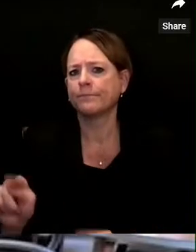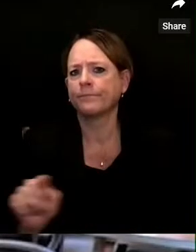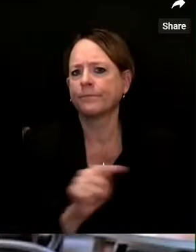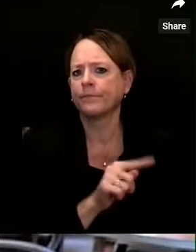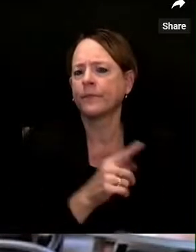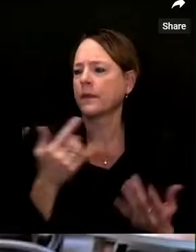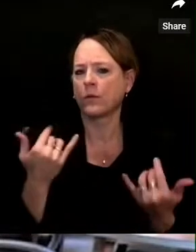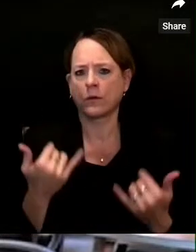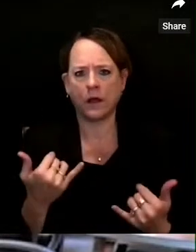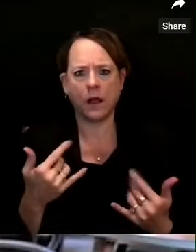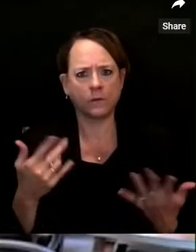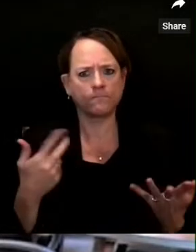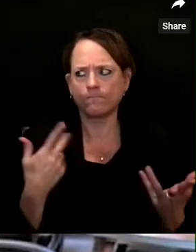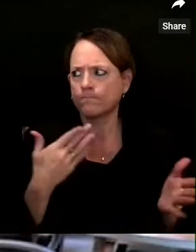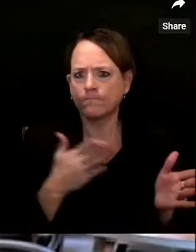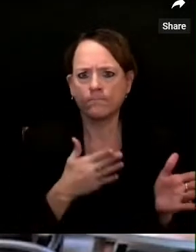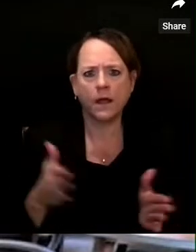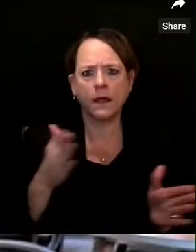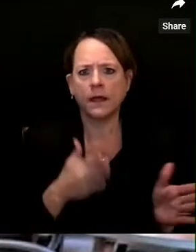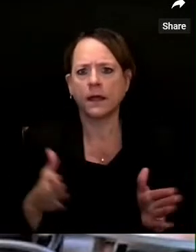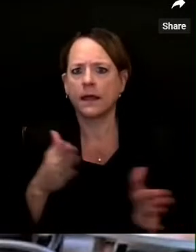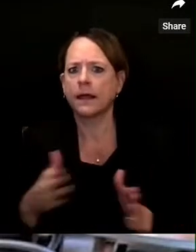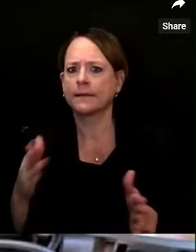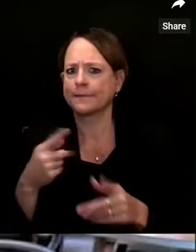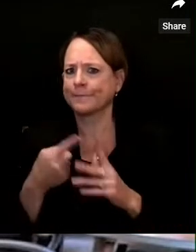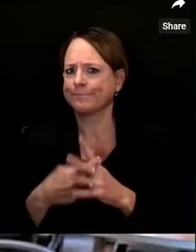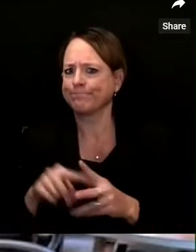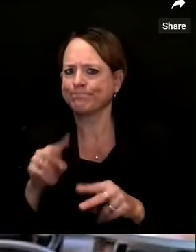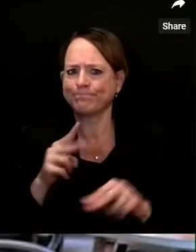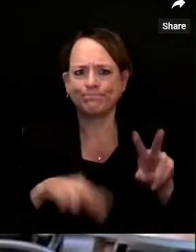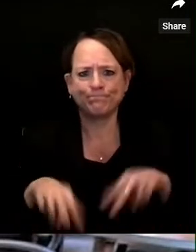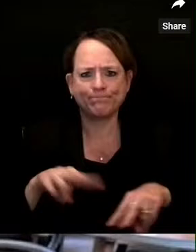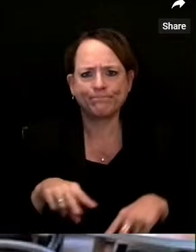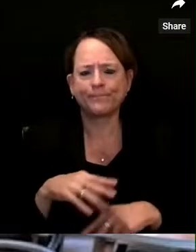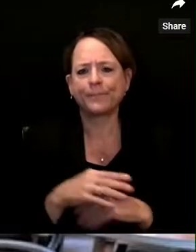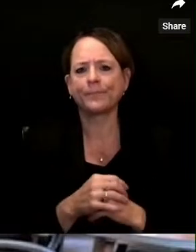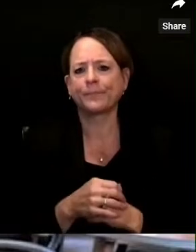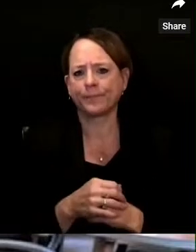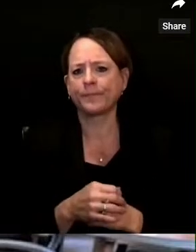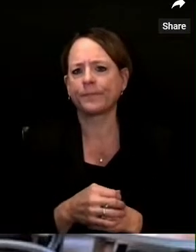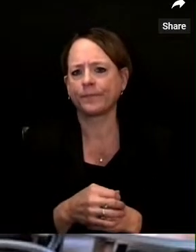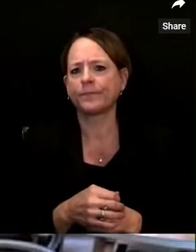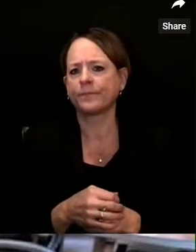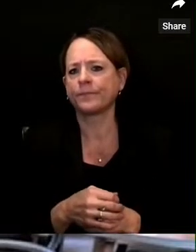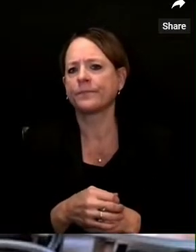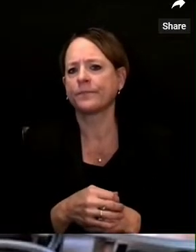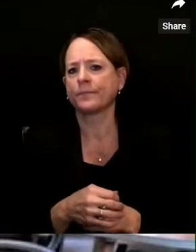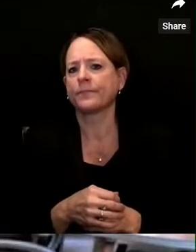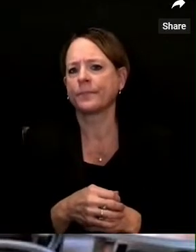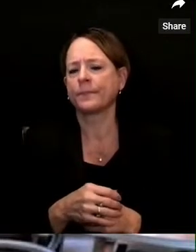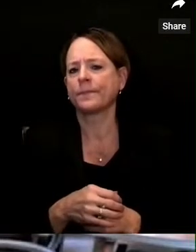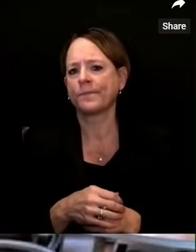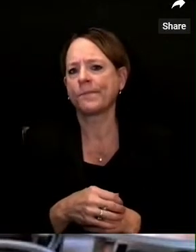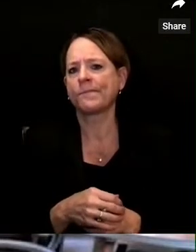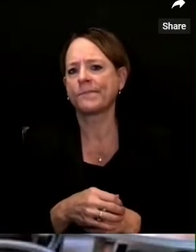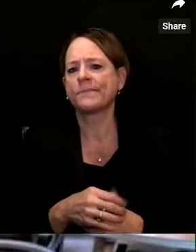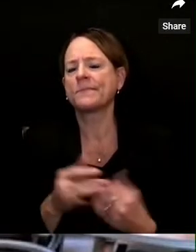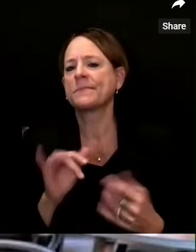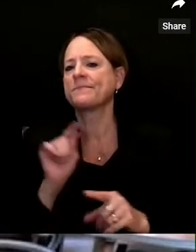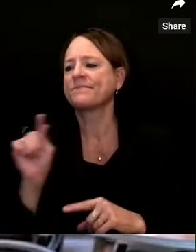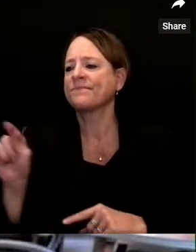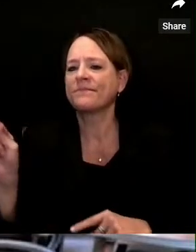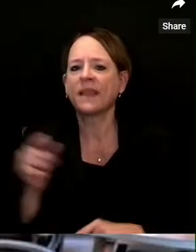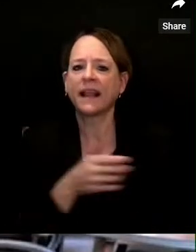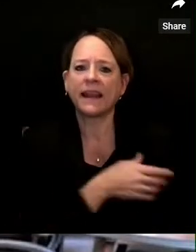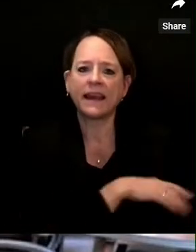our vaccinator partners. So again, that's our hospitals, our outpatient clinics, our pharmacies, local public health,